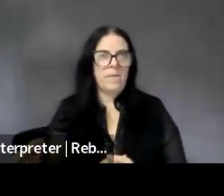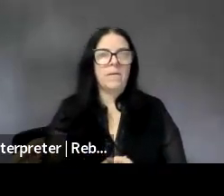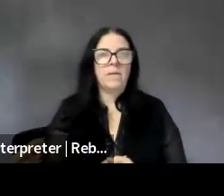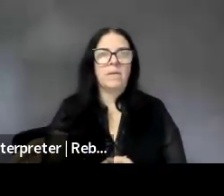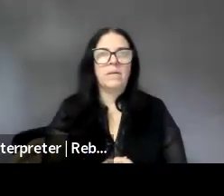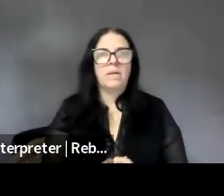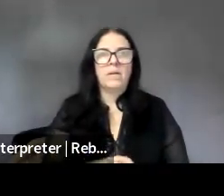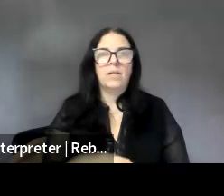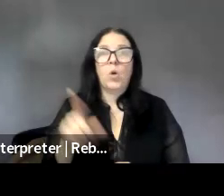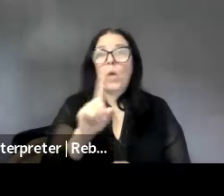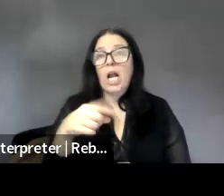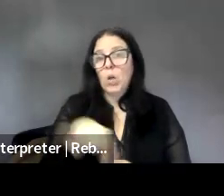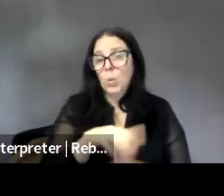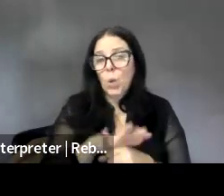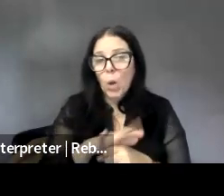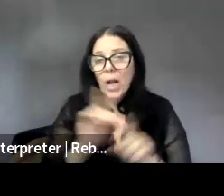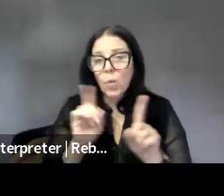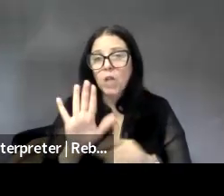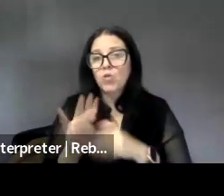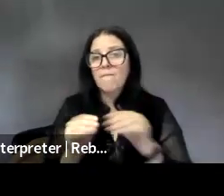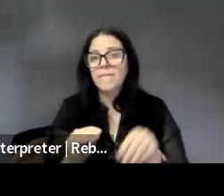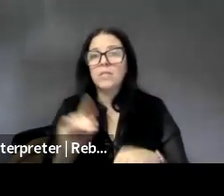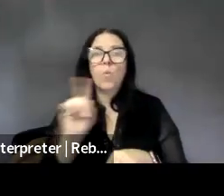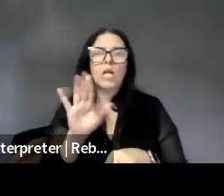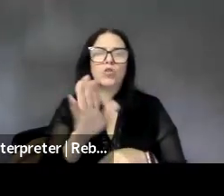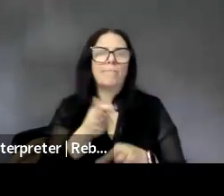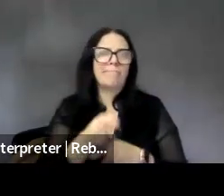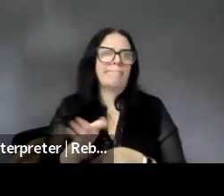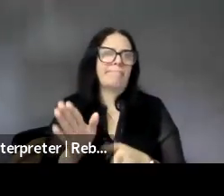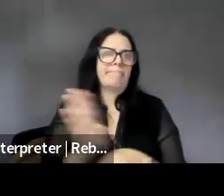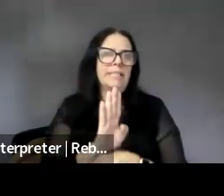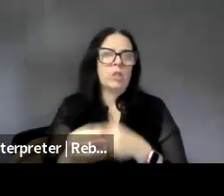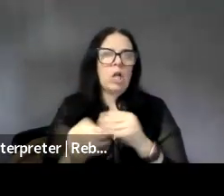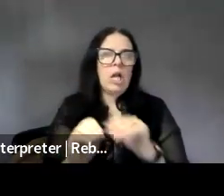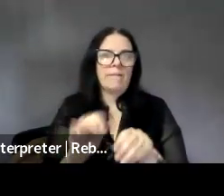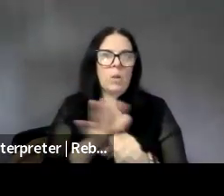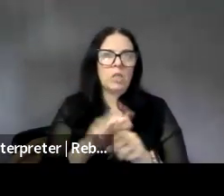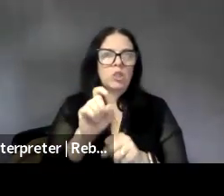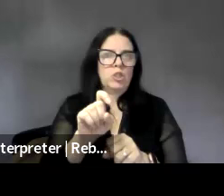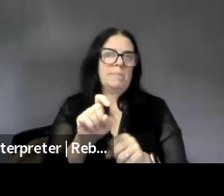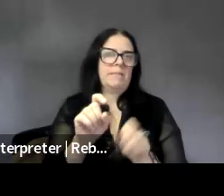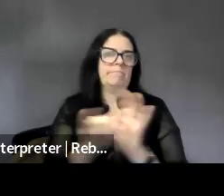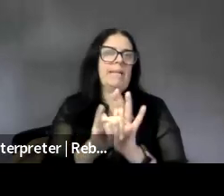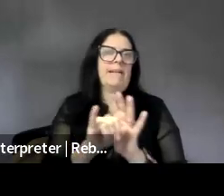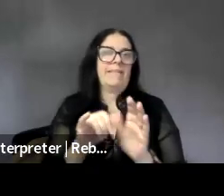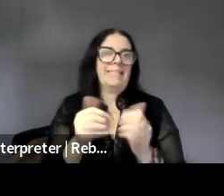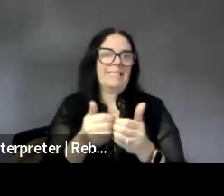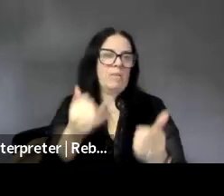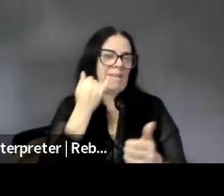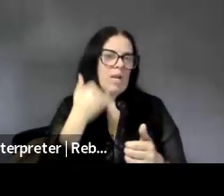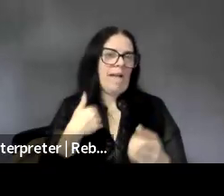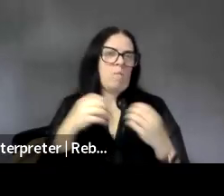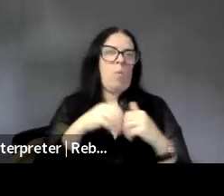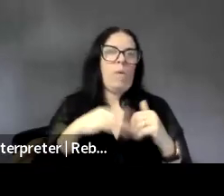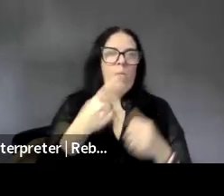Where are you located? Your main business office location should be identified separately if you have more than one location. So make sure